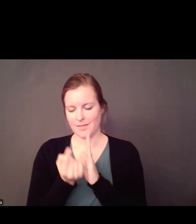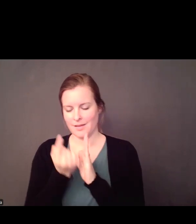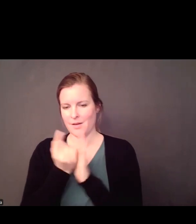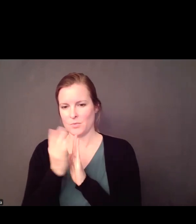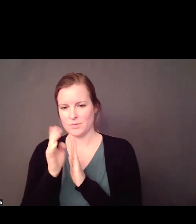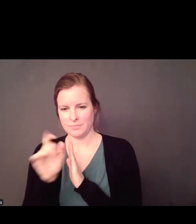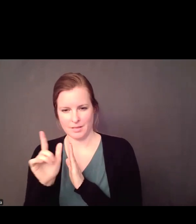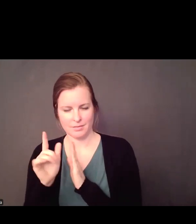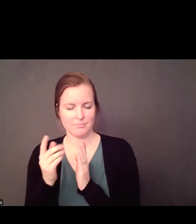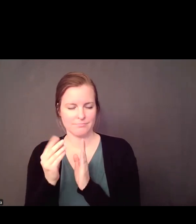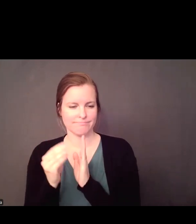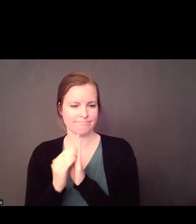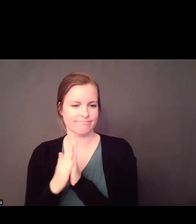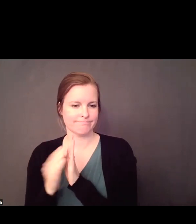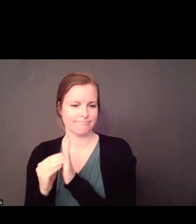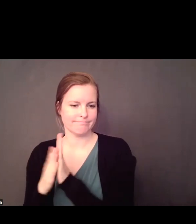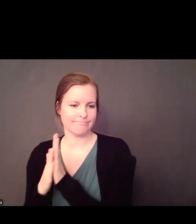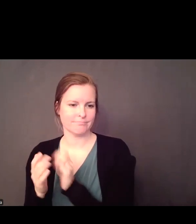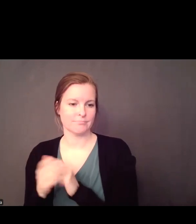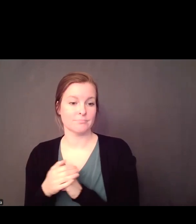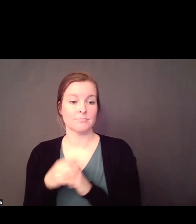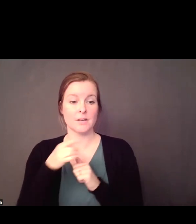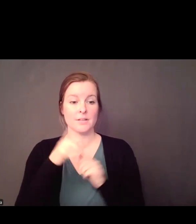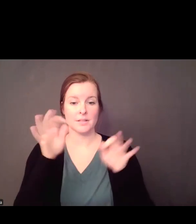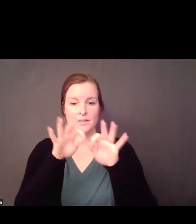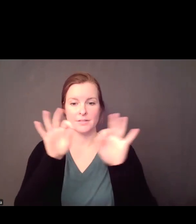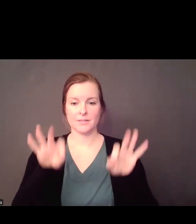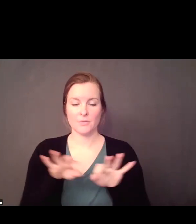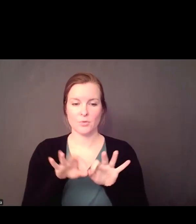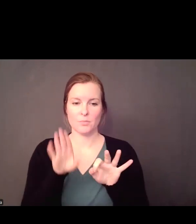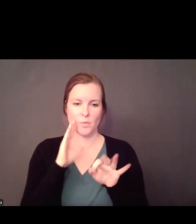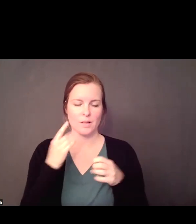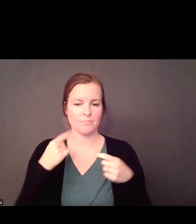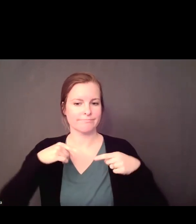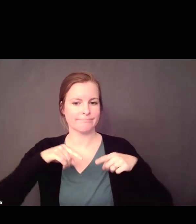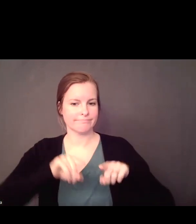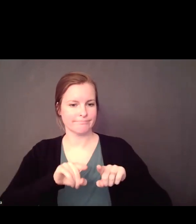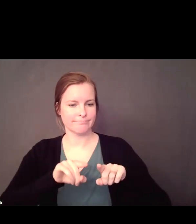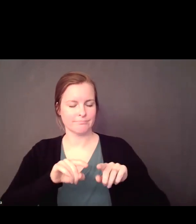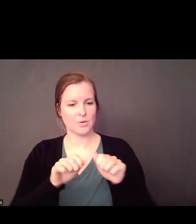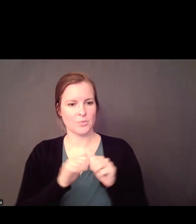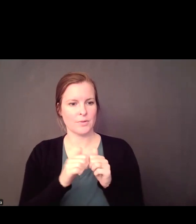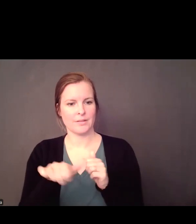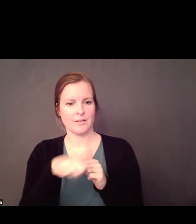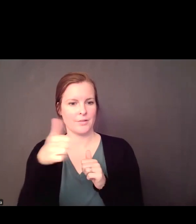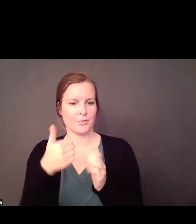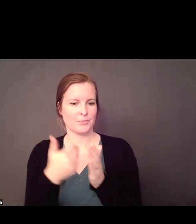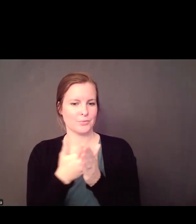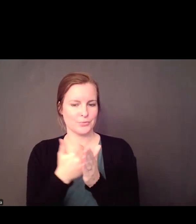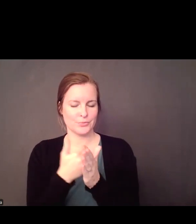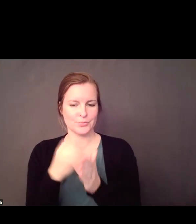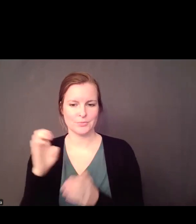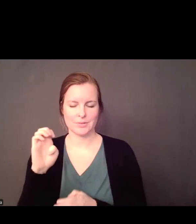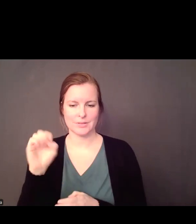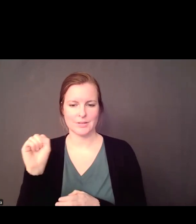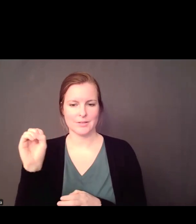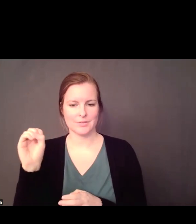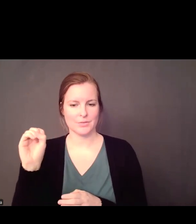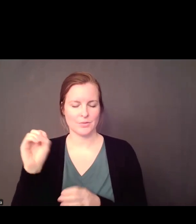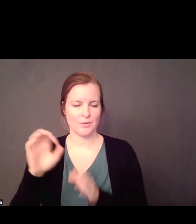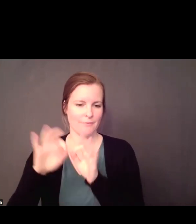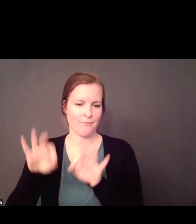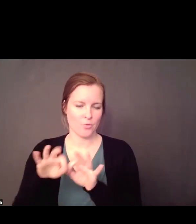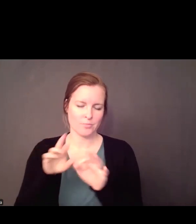here that this form was created to align with all of our other new ESO forms and